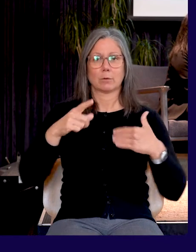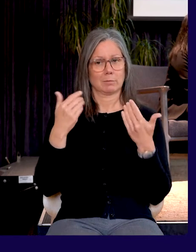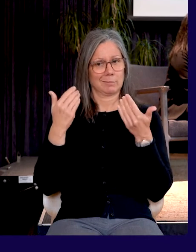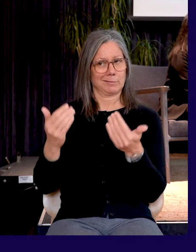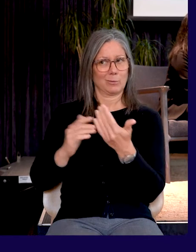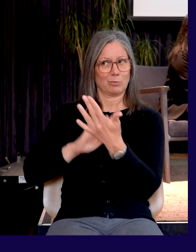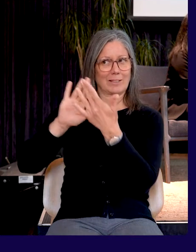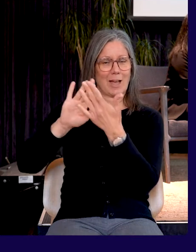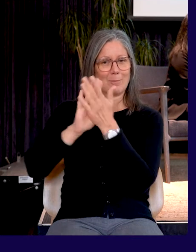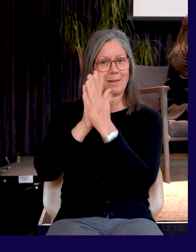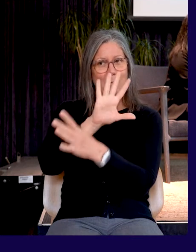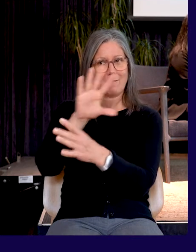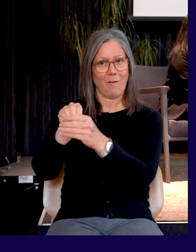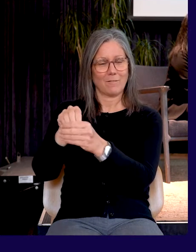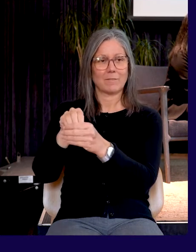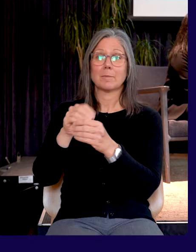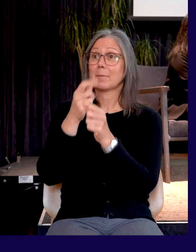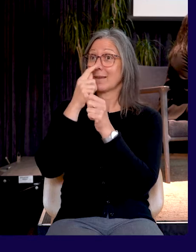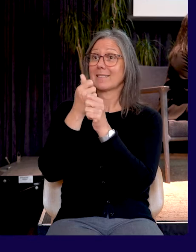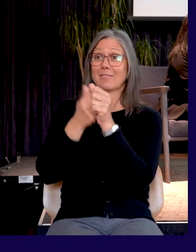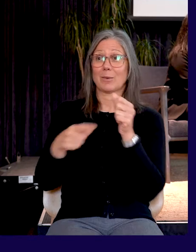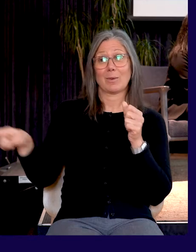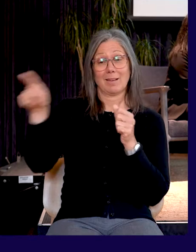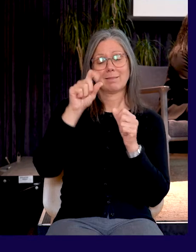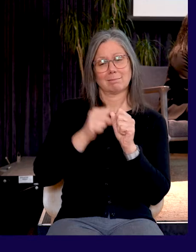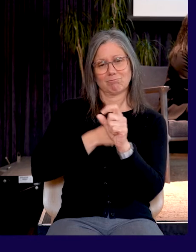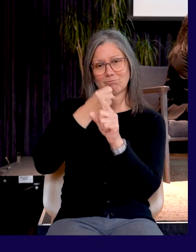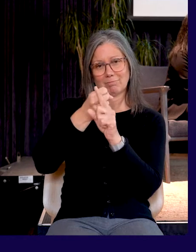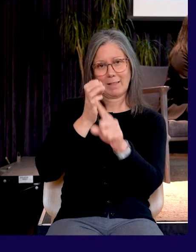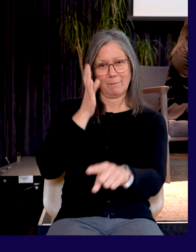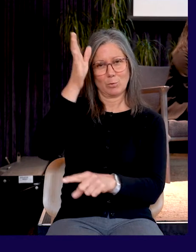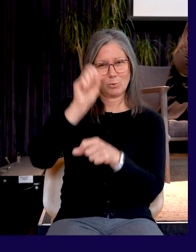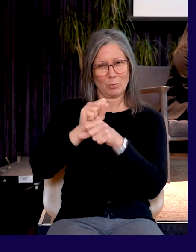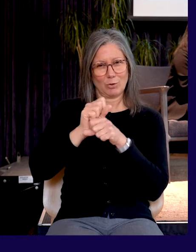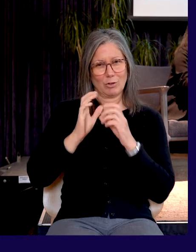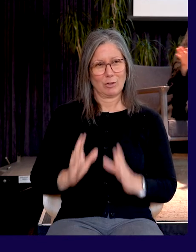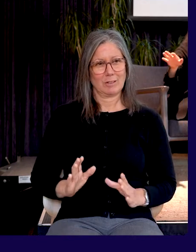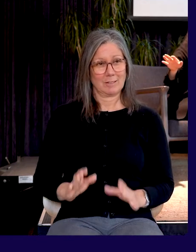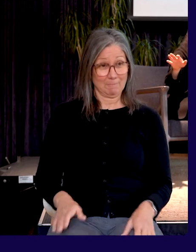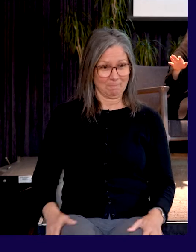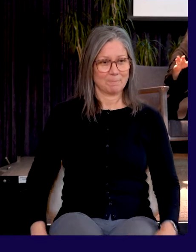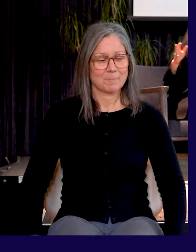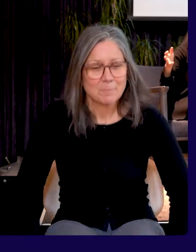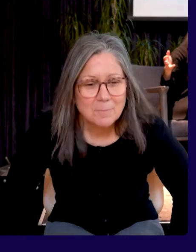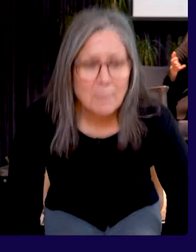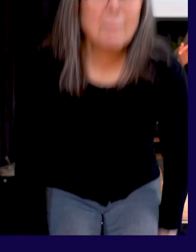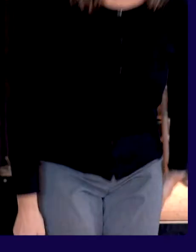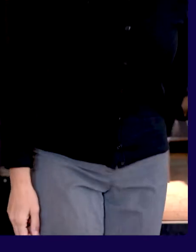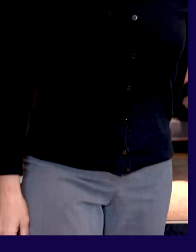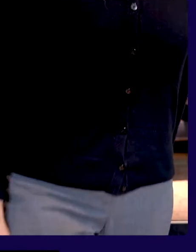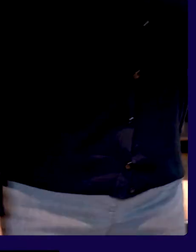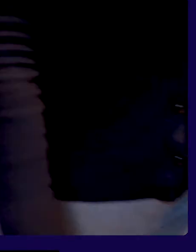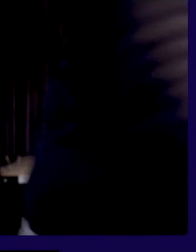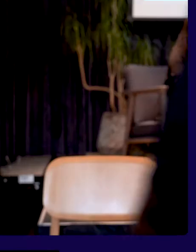involved, because everyone in here can impact the future workforce. Quick impromptu poll. How many folks here